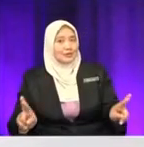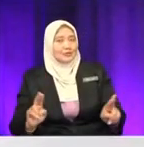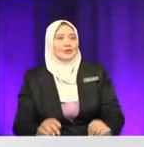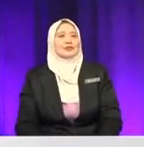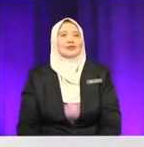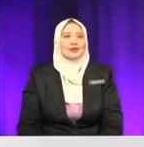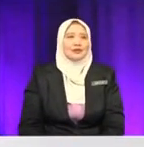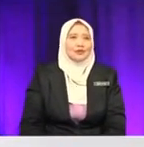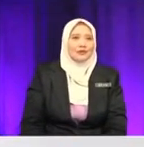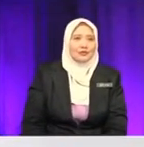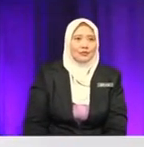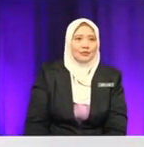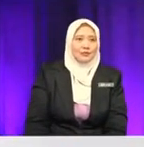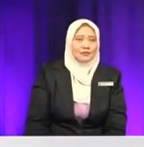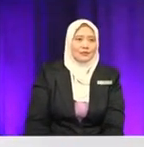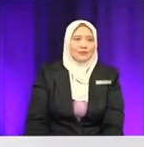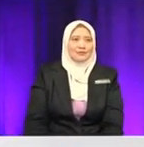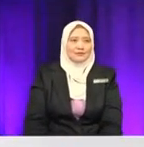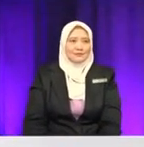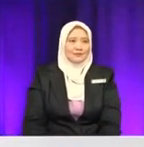madam! Bring it on, madam.